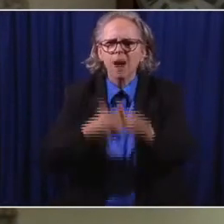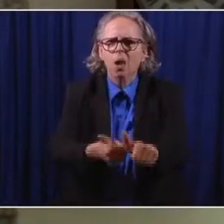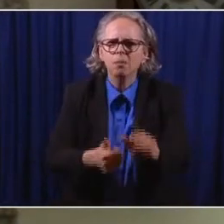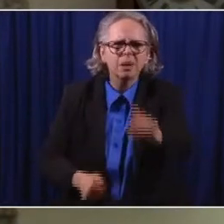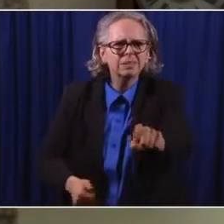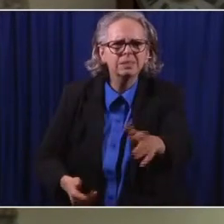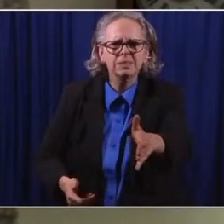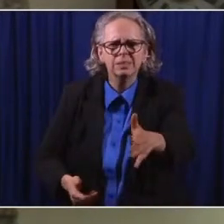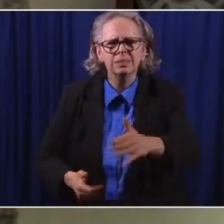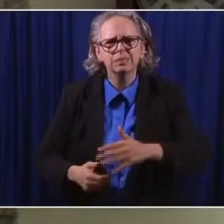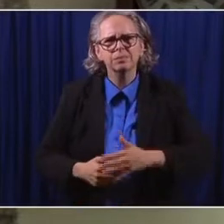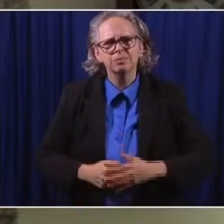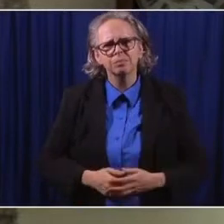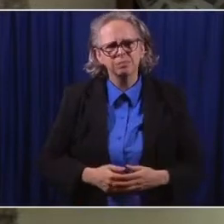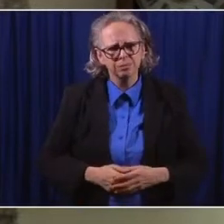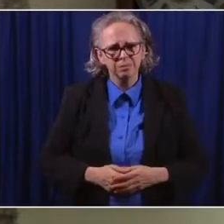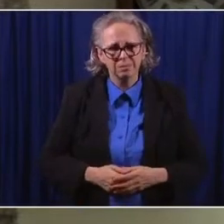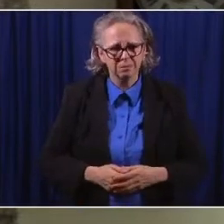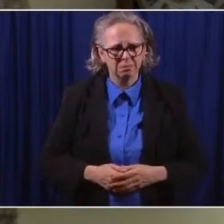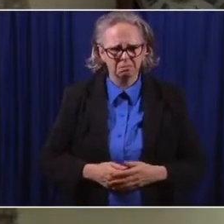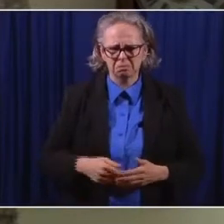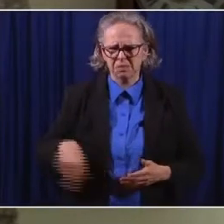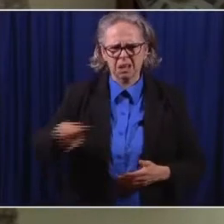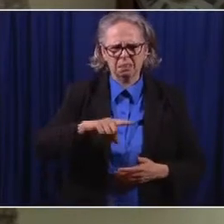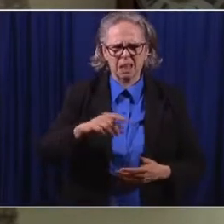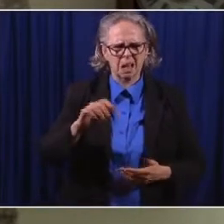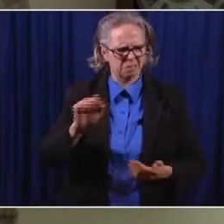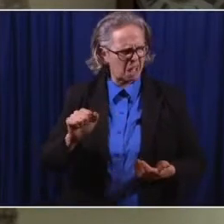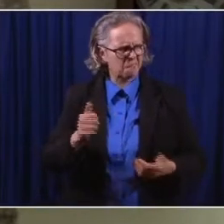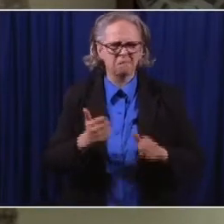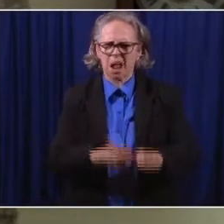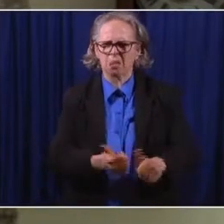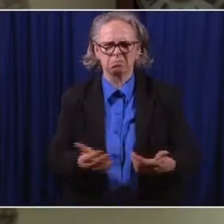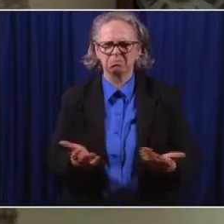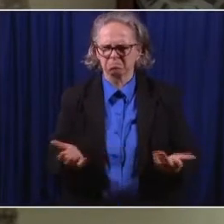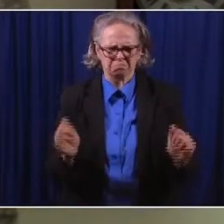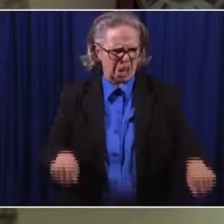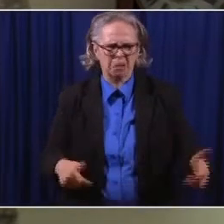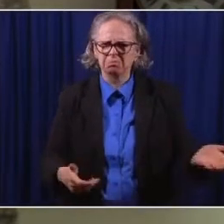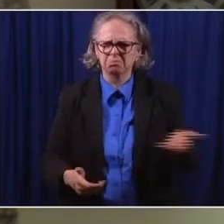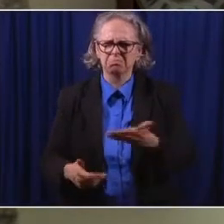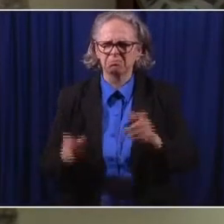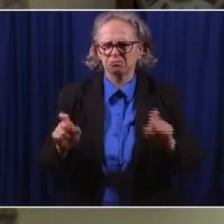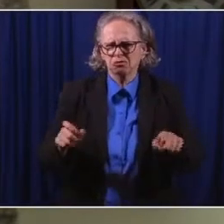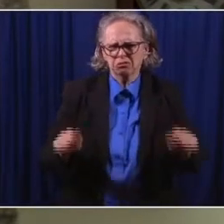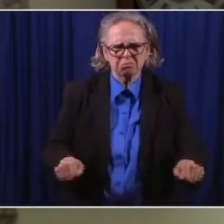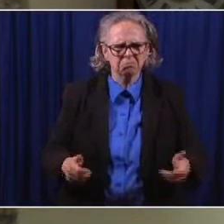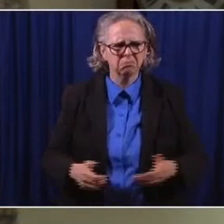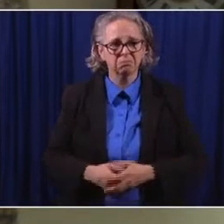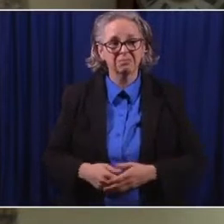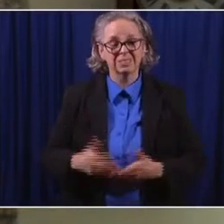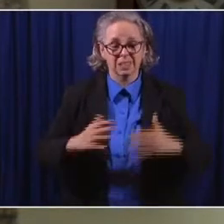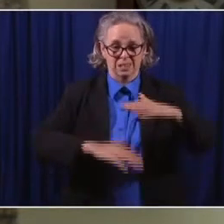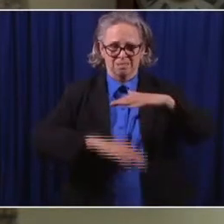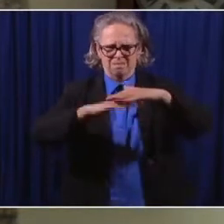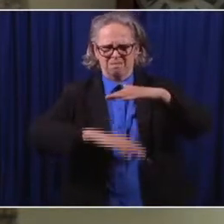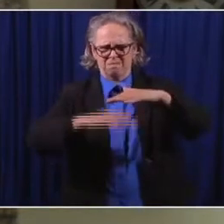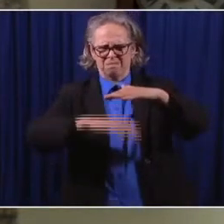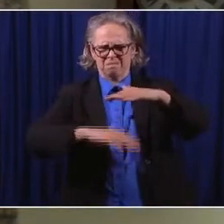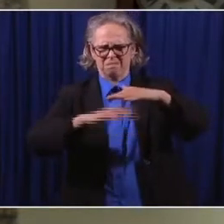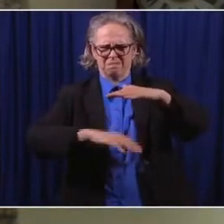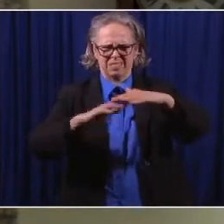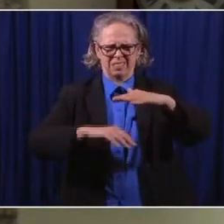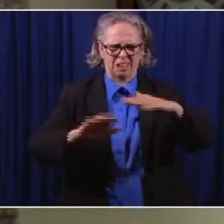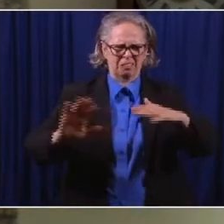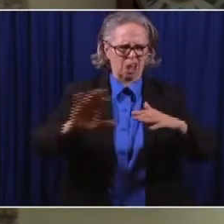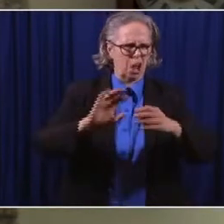They should be able to do that. I mean, the order, I don't know the capacity. I guess I'd have to figure out the capacity. It's 15% or